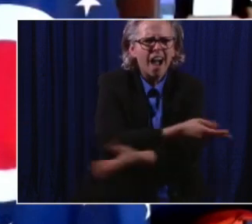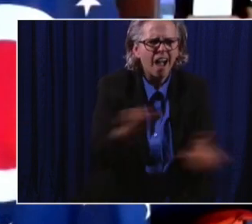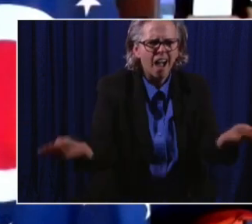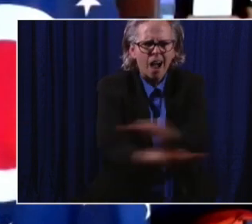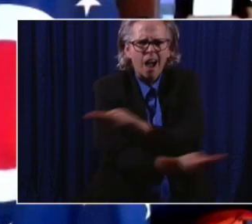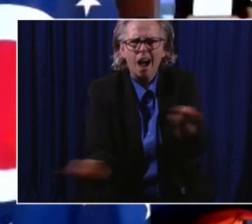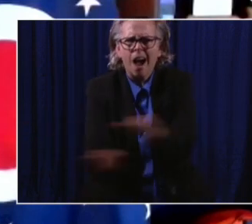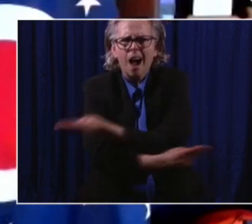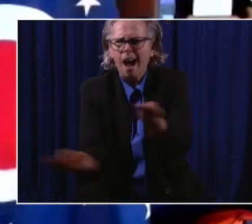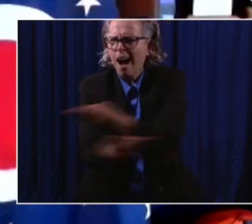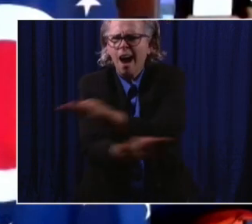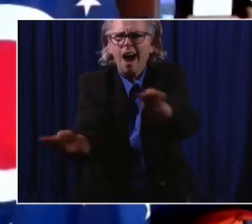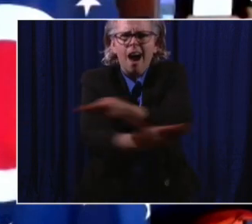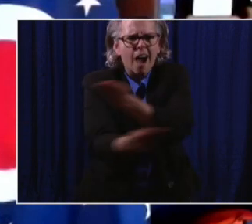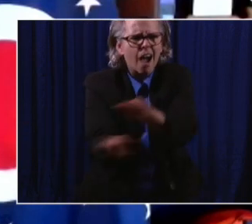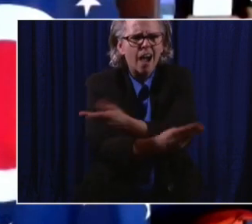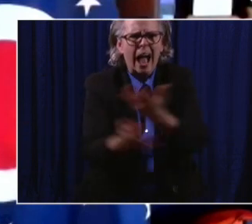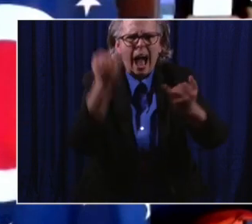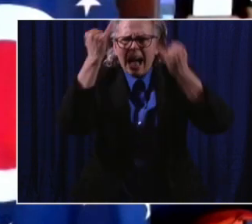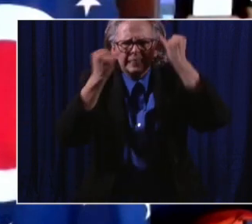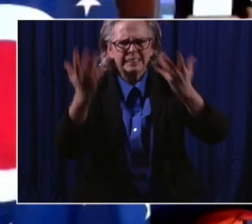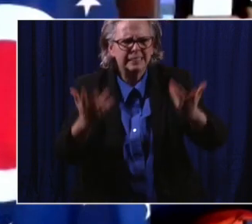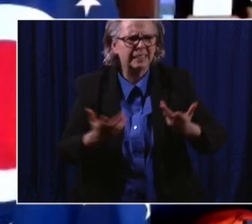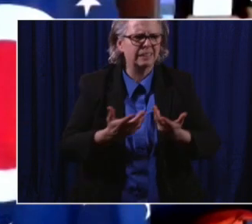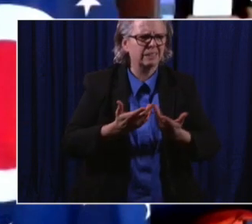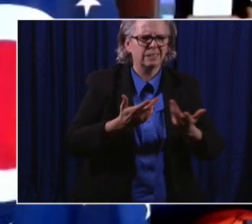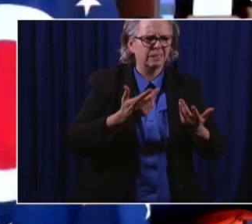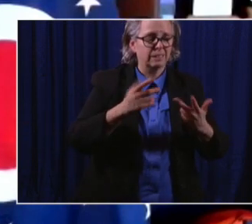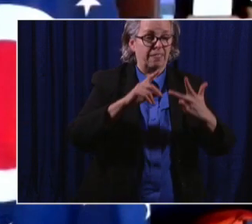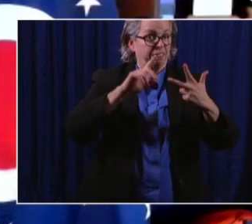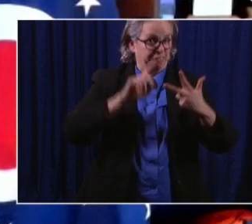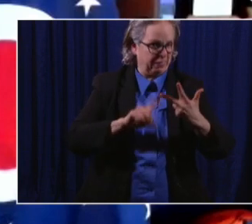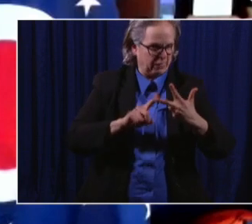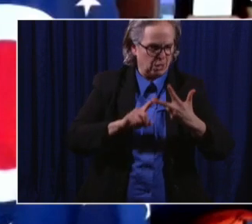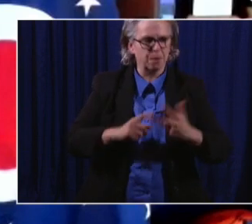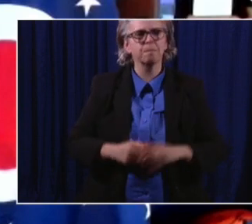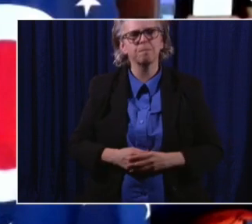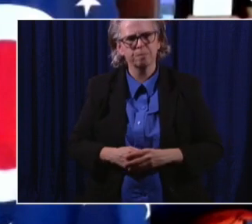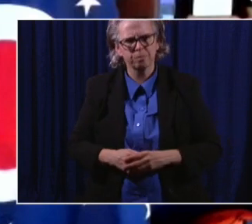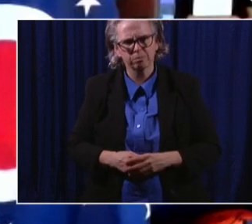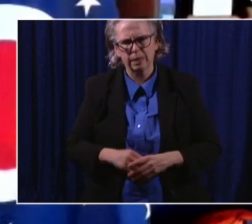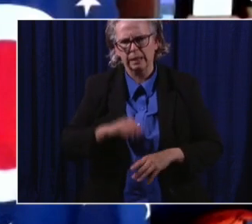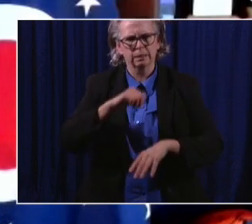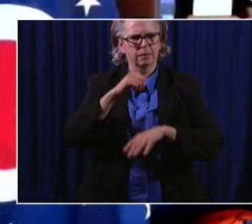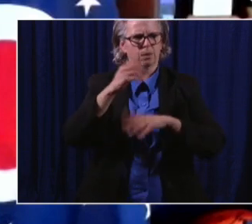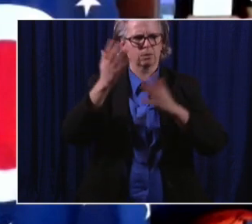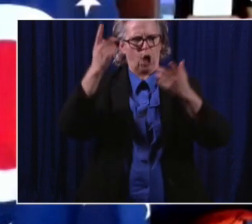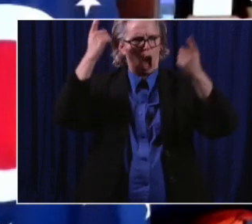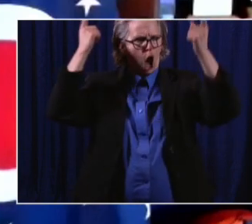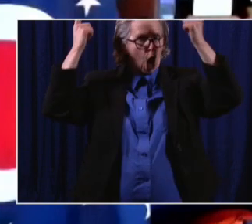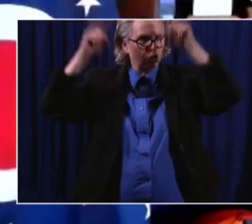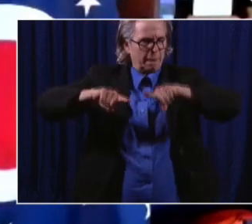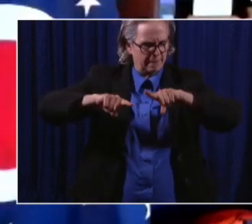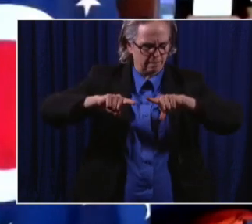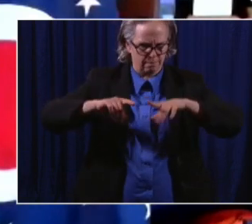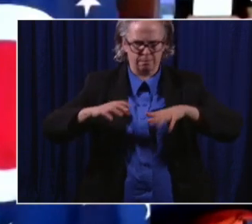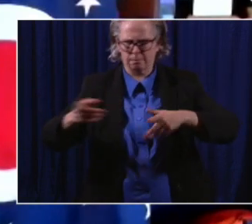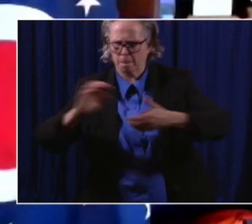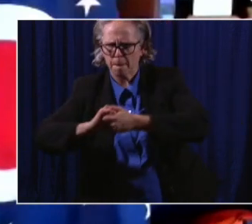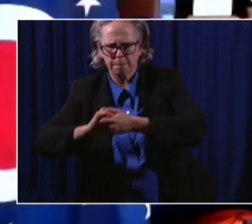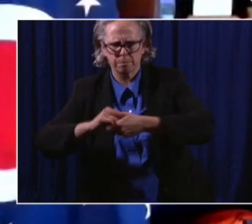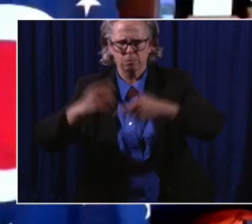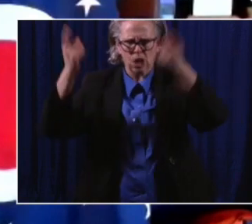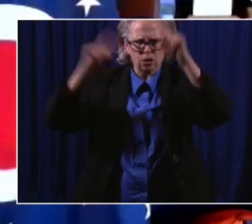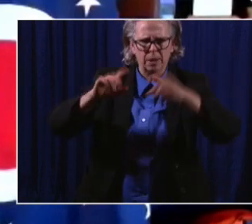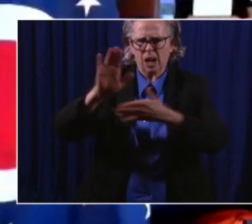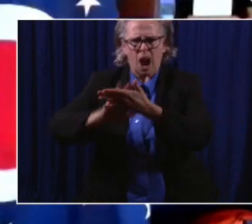how they can use that information. And then third, establish agreements among the inter-university council members to use